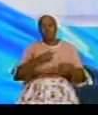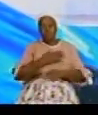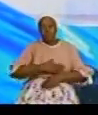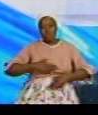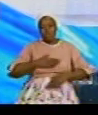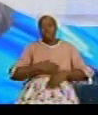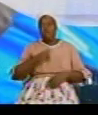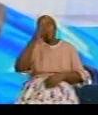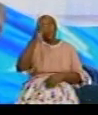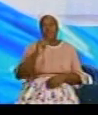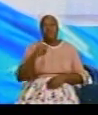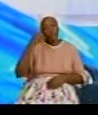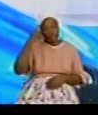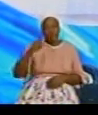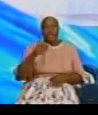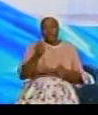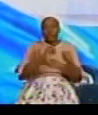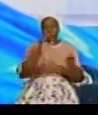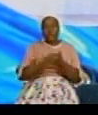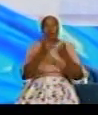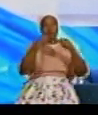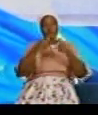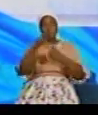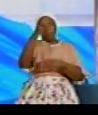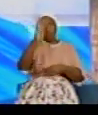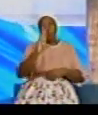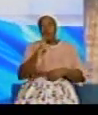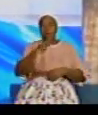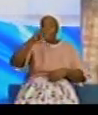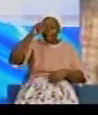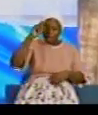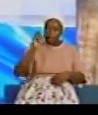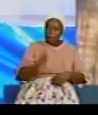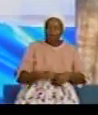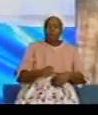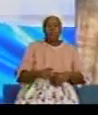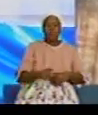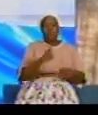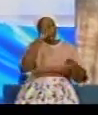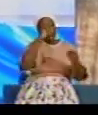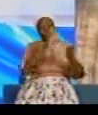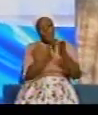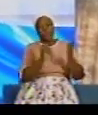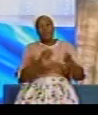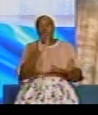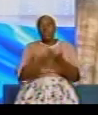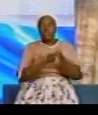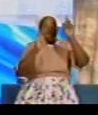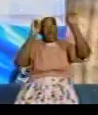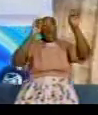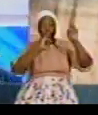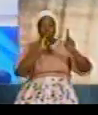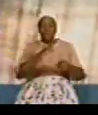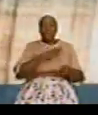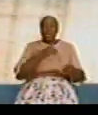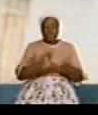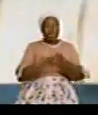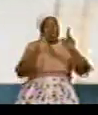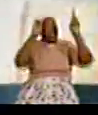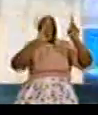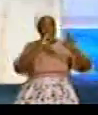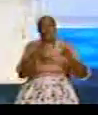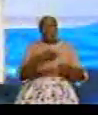For everyone, all that come to God must believe that He is, and that He is